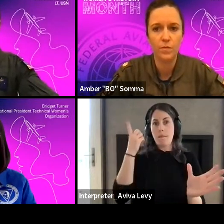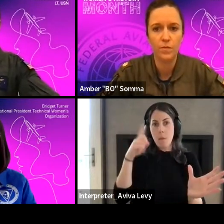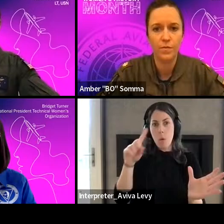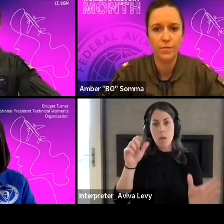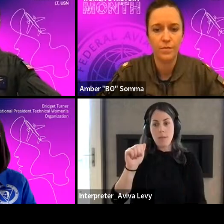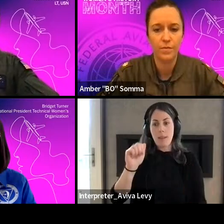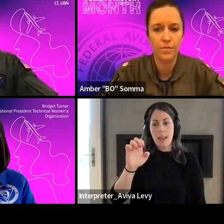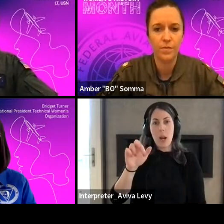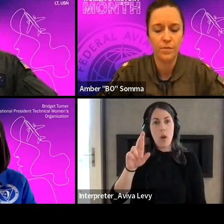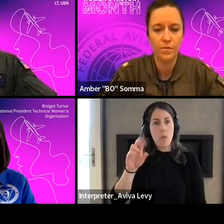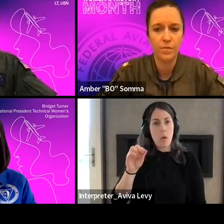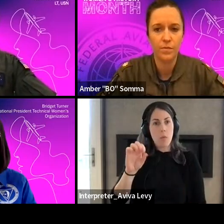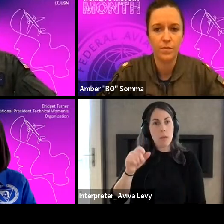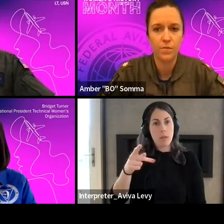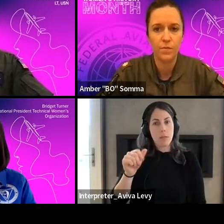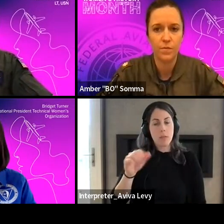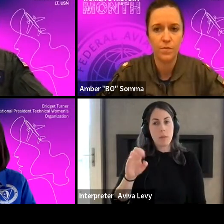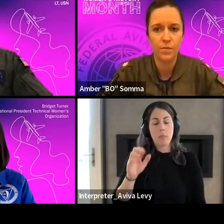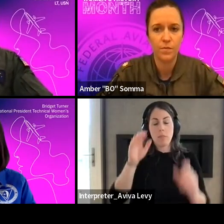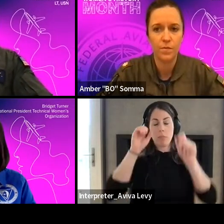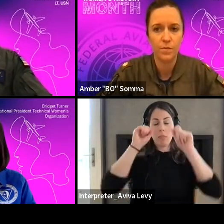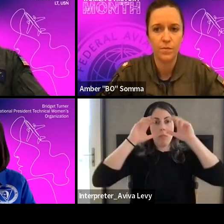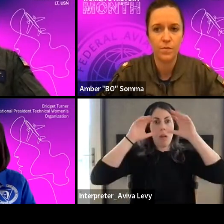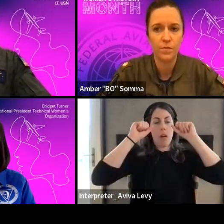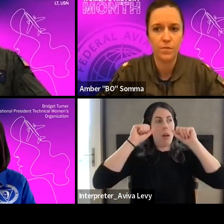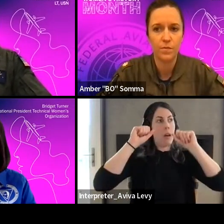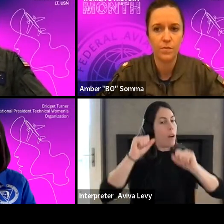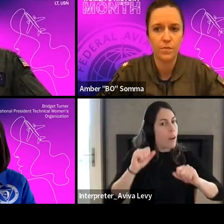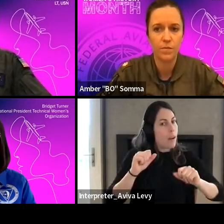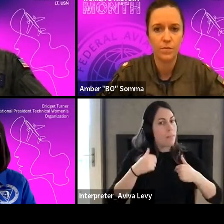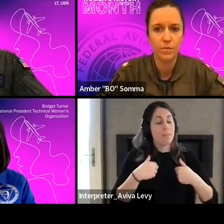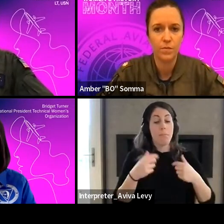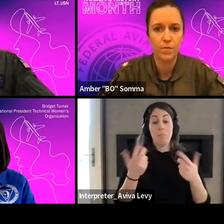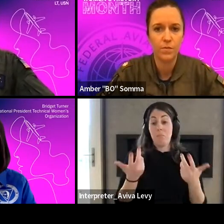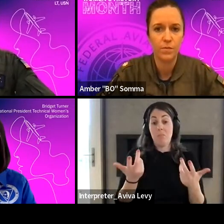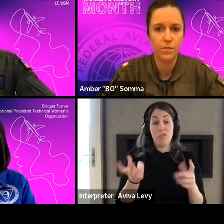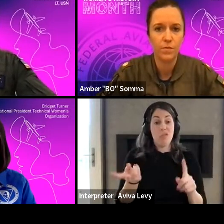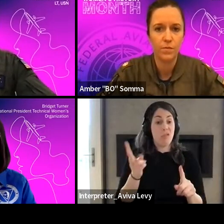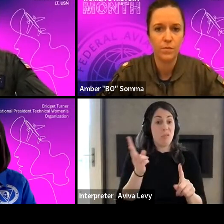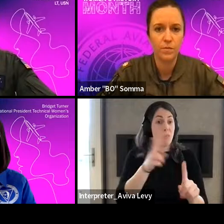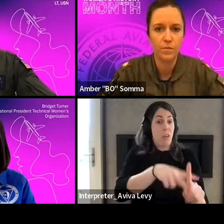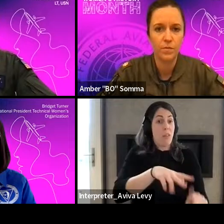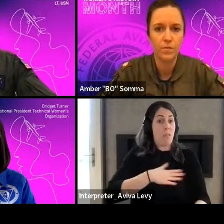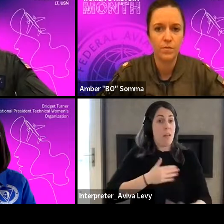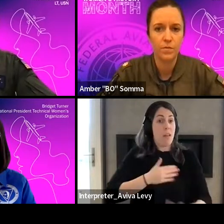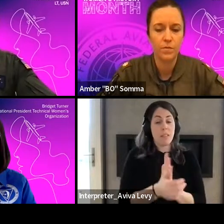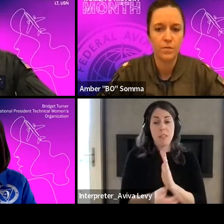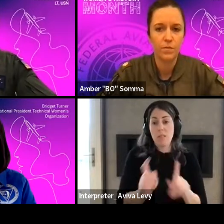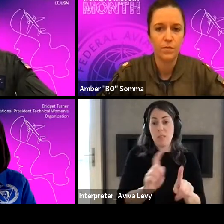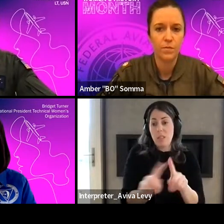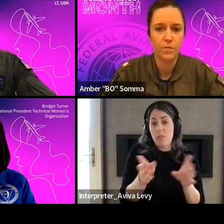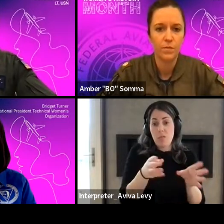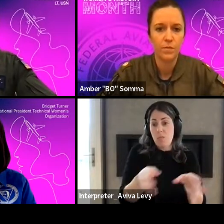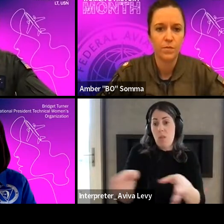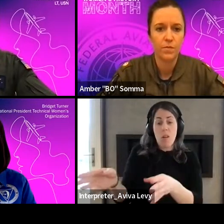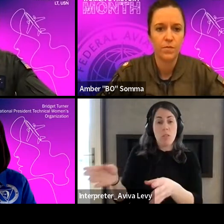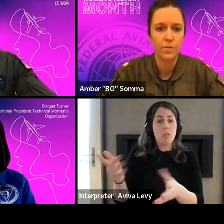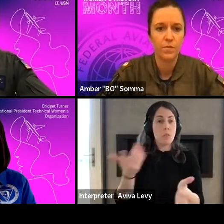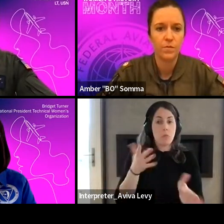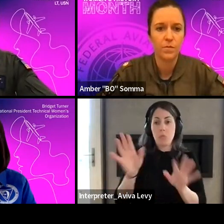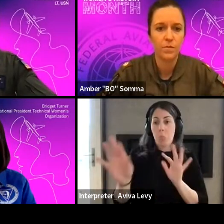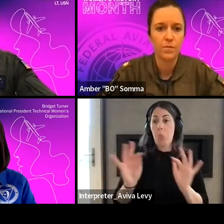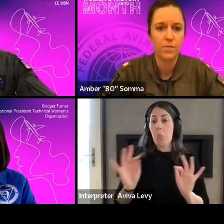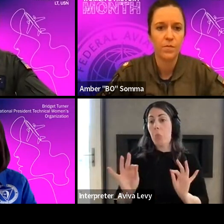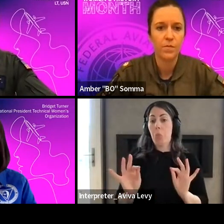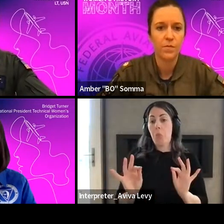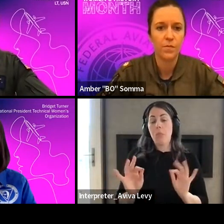is incredible. You can apply your skills in so many different ways. So